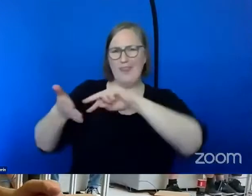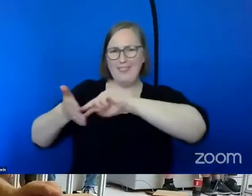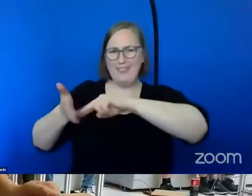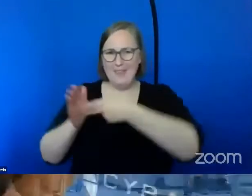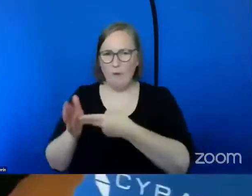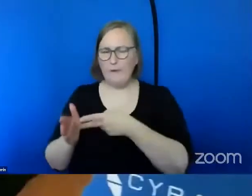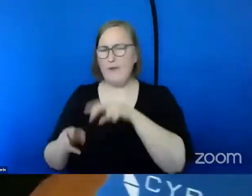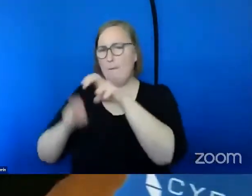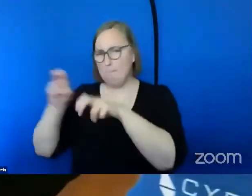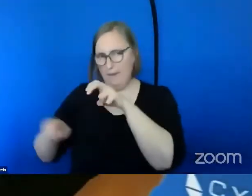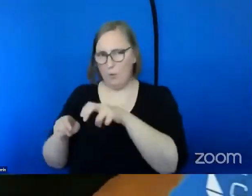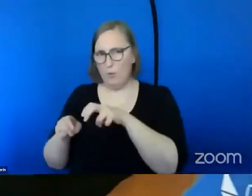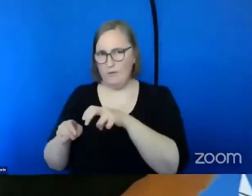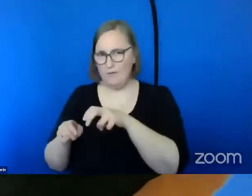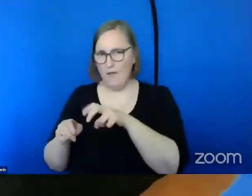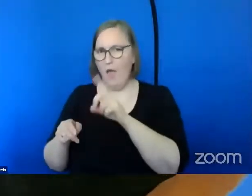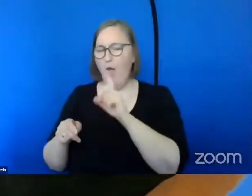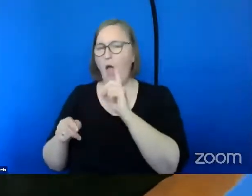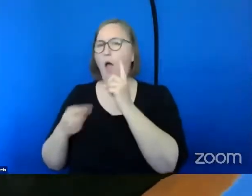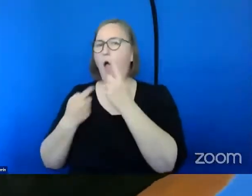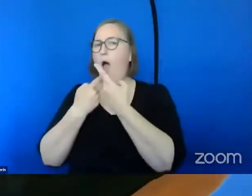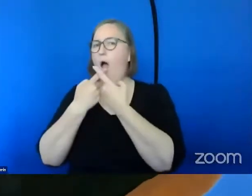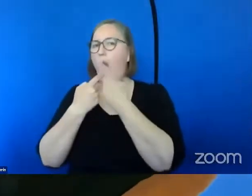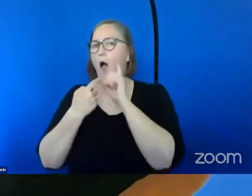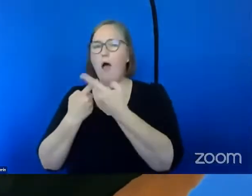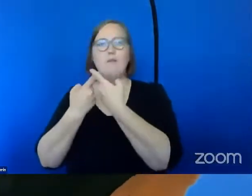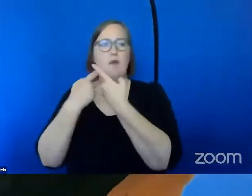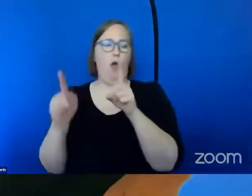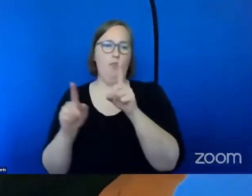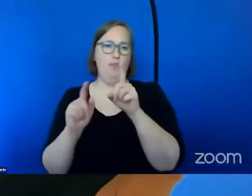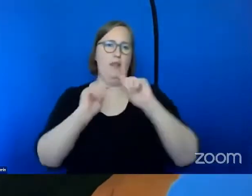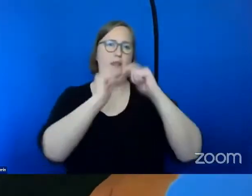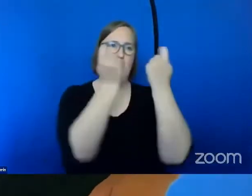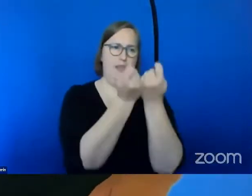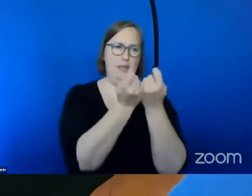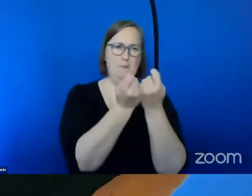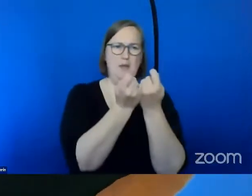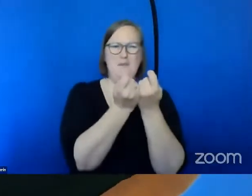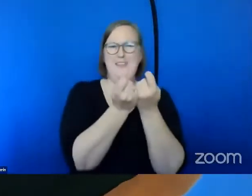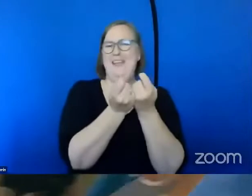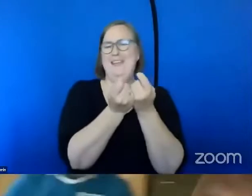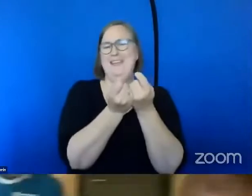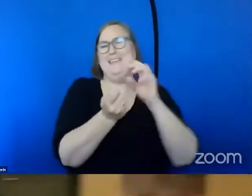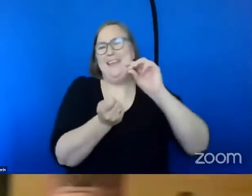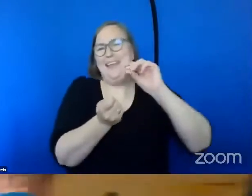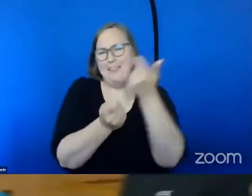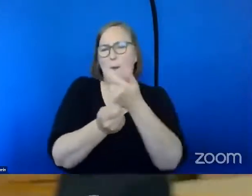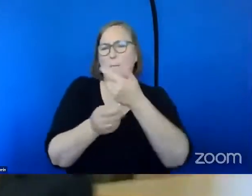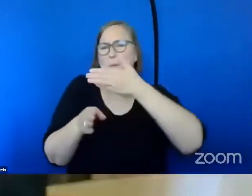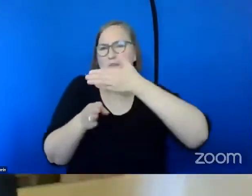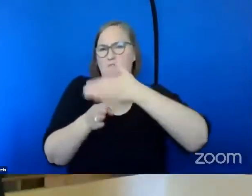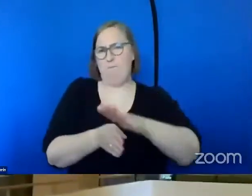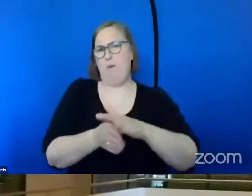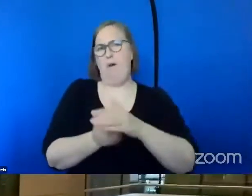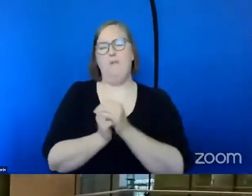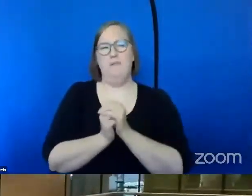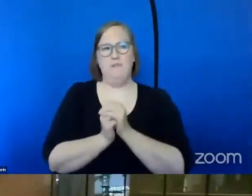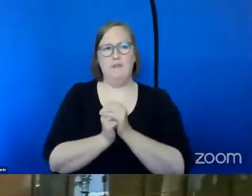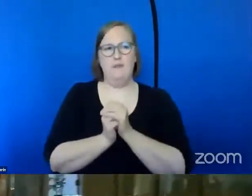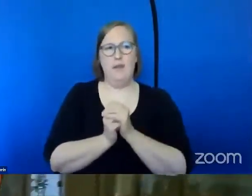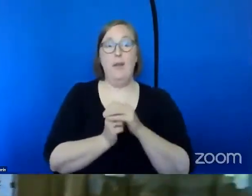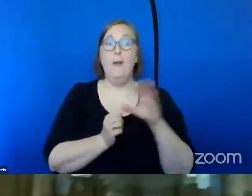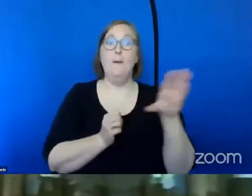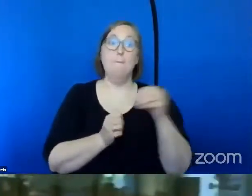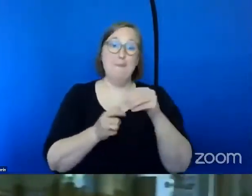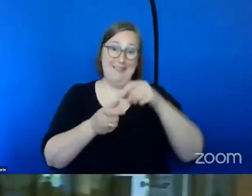again. So this will be something they have to work on in the future. It's so lightweight, and he has to be sure about the